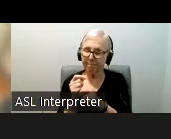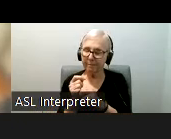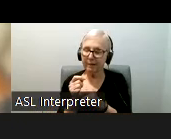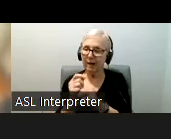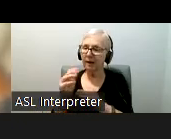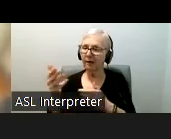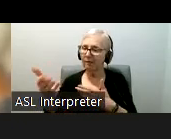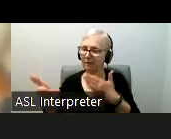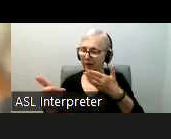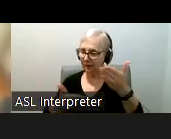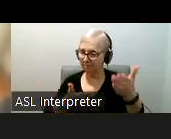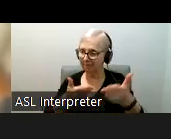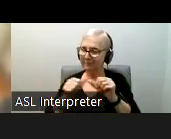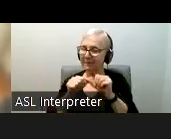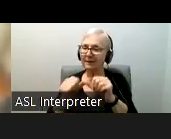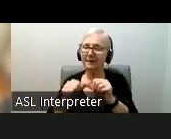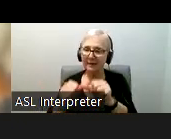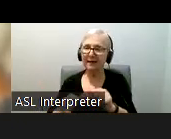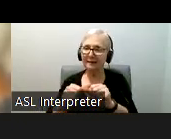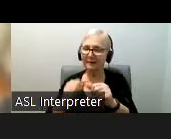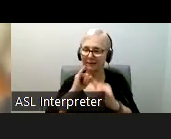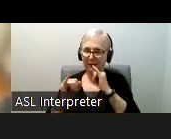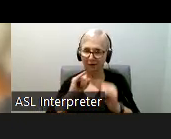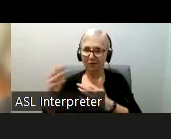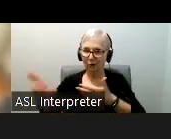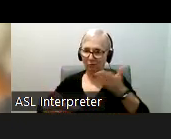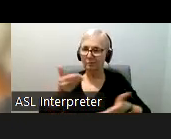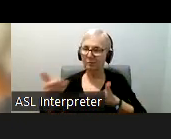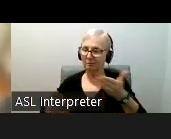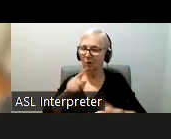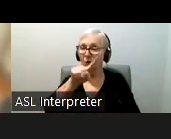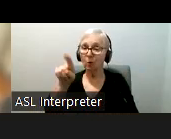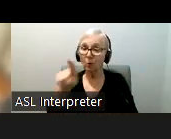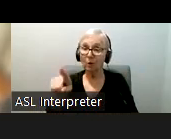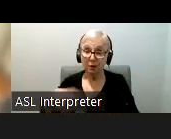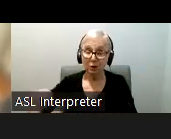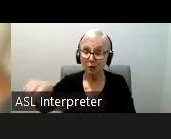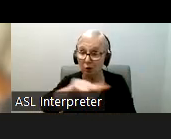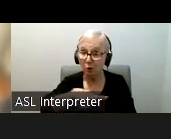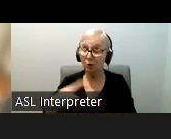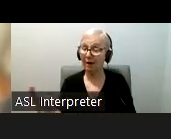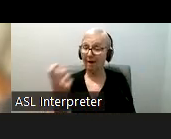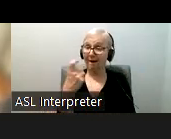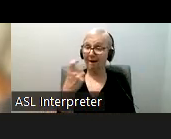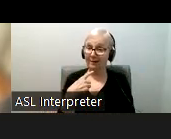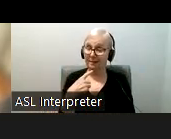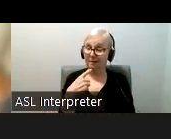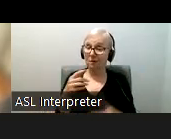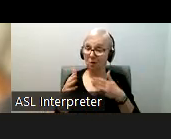is a process we need to keep at the BHA going forward. The questions you guys asked, the way you showed